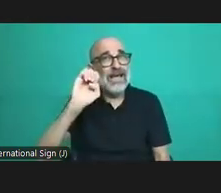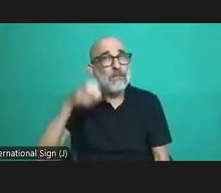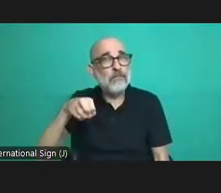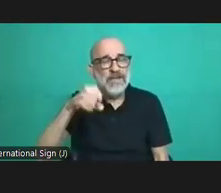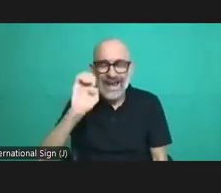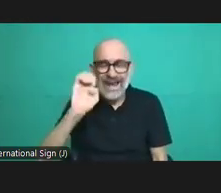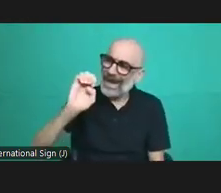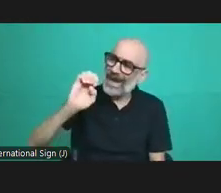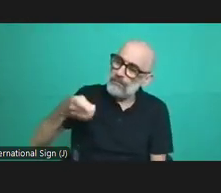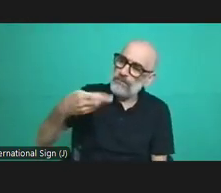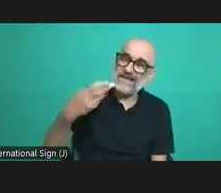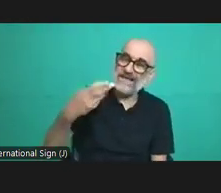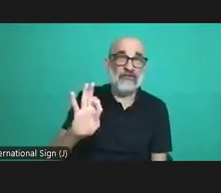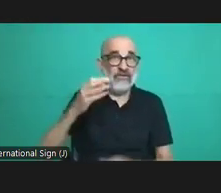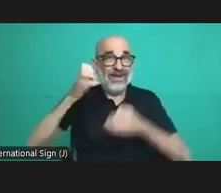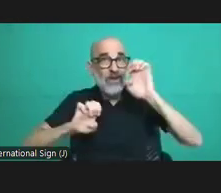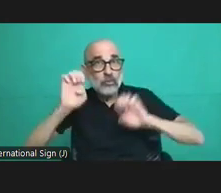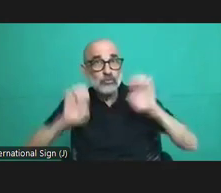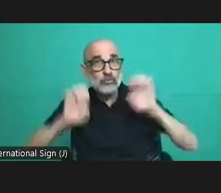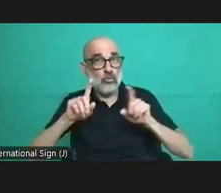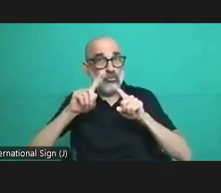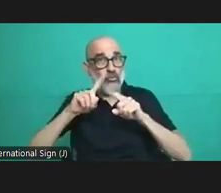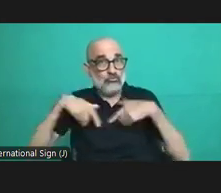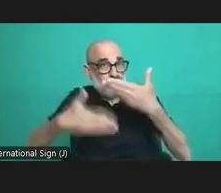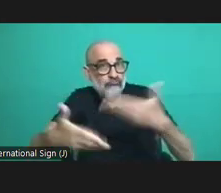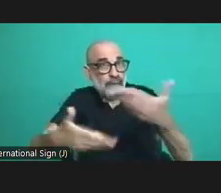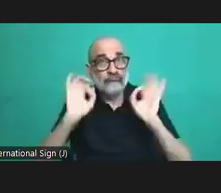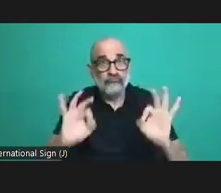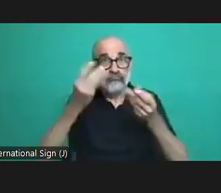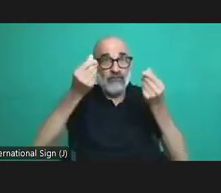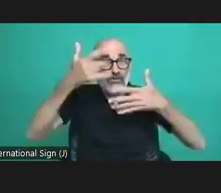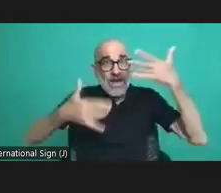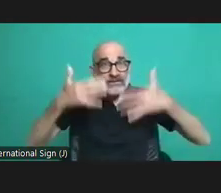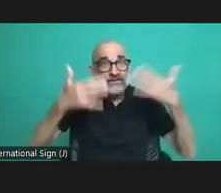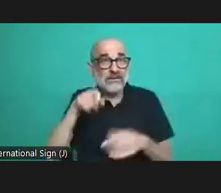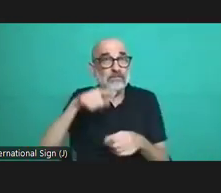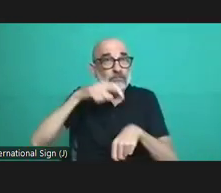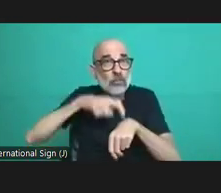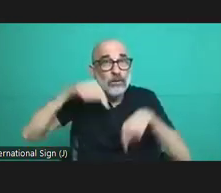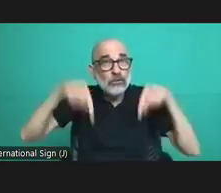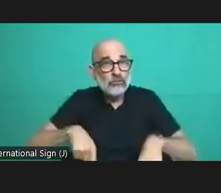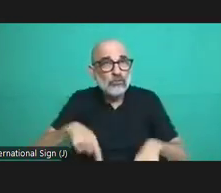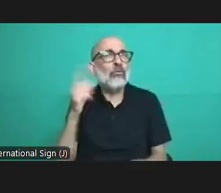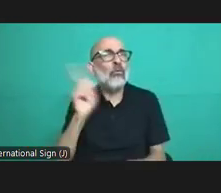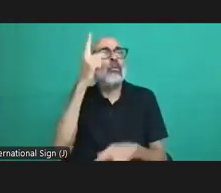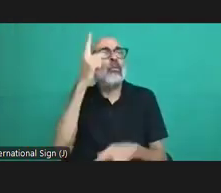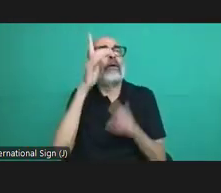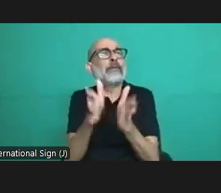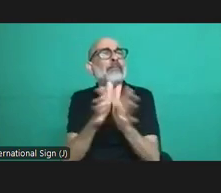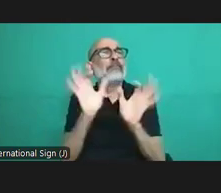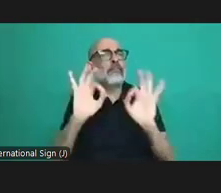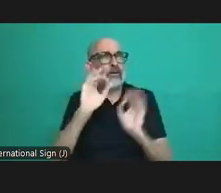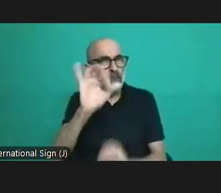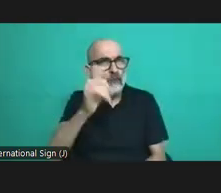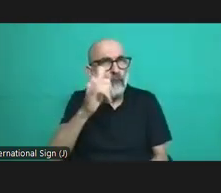financing is, of course, crucial. We can share that recently in Belize, we expanded what we call the